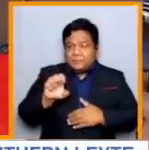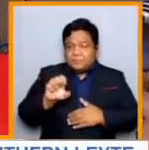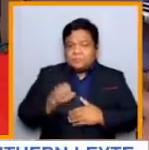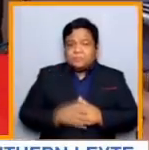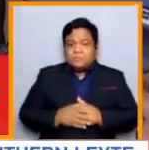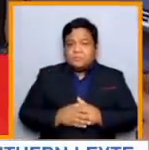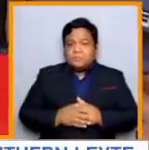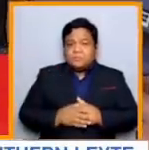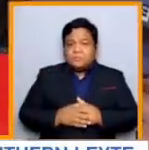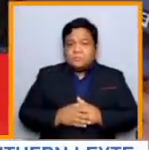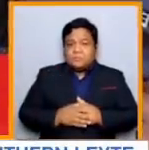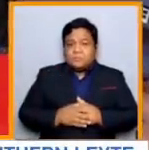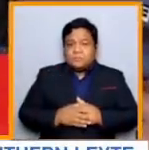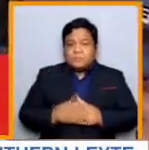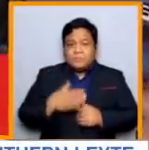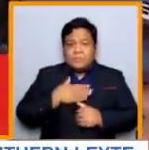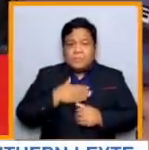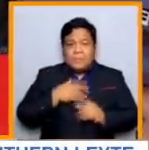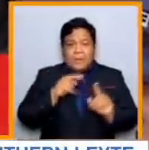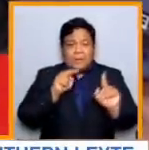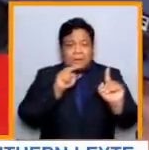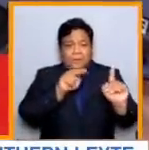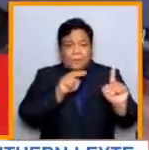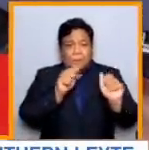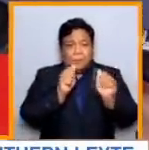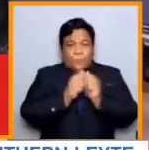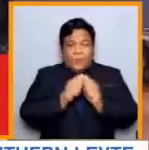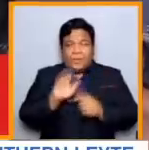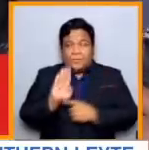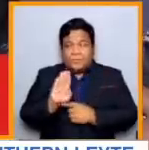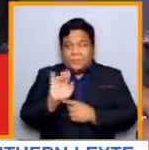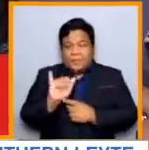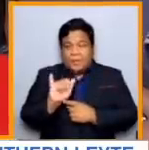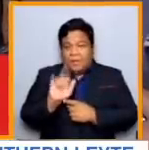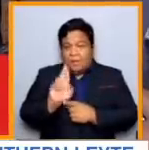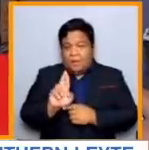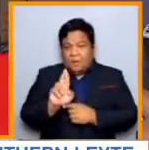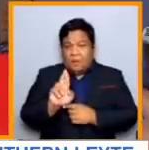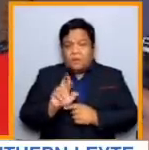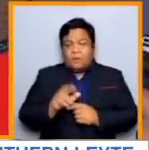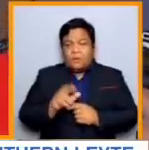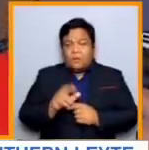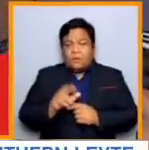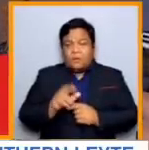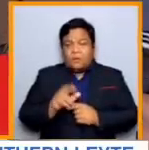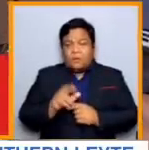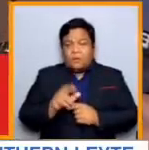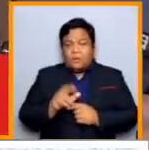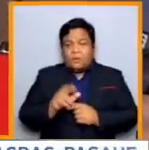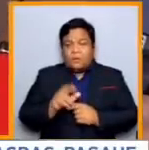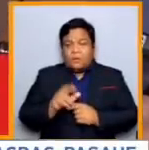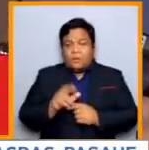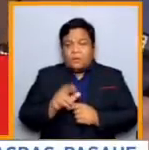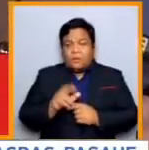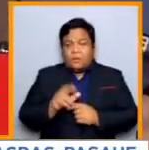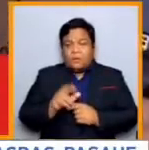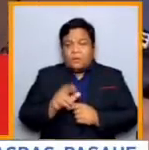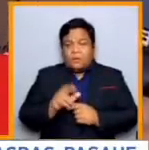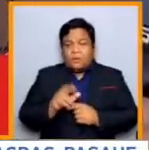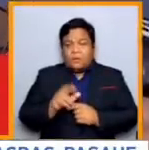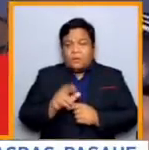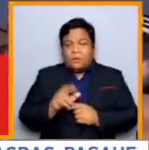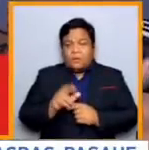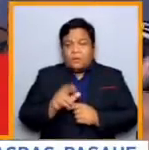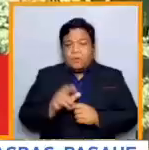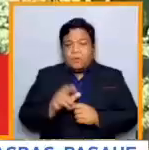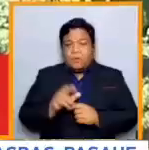Bureau of Internal Revenue is that they are trying to cut through all these issues in order to